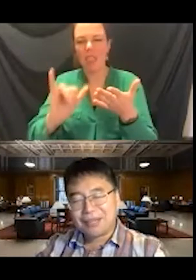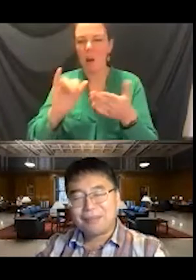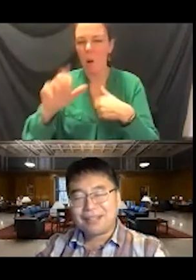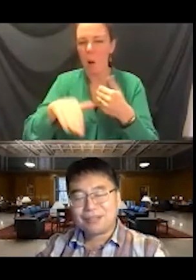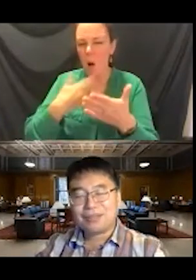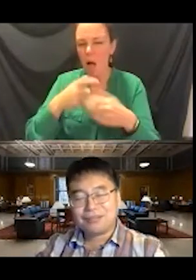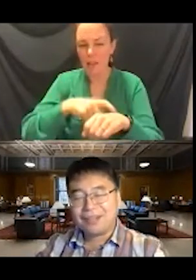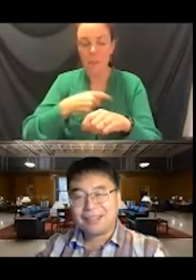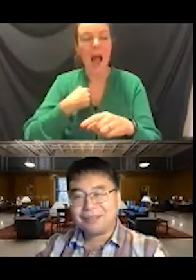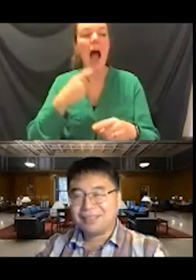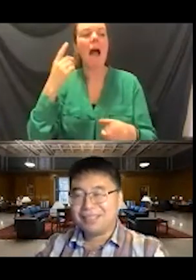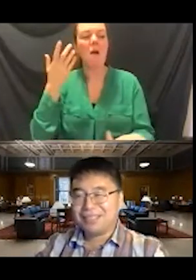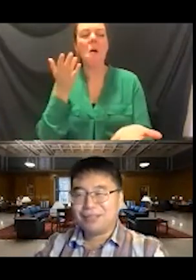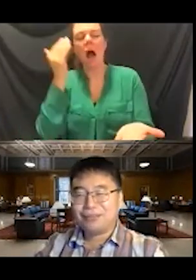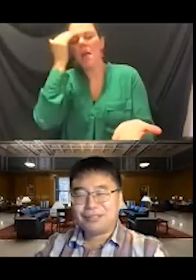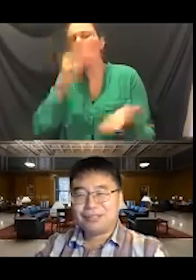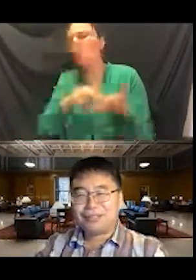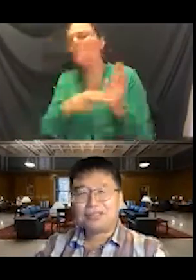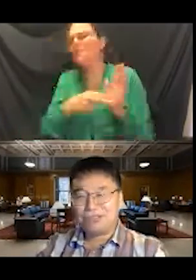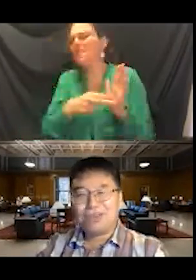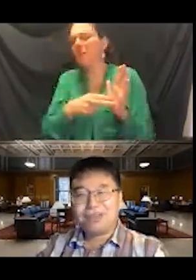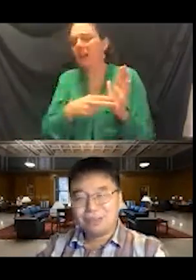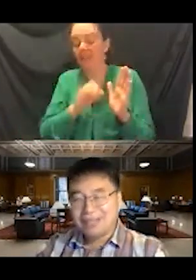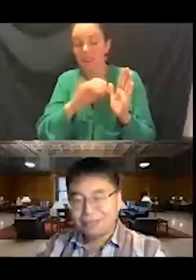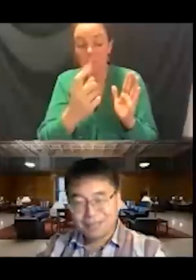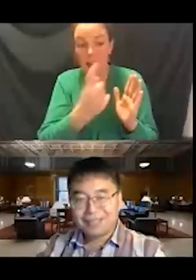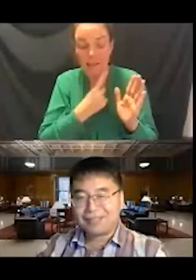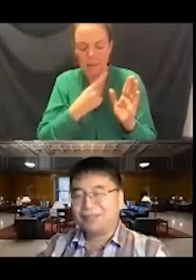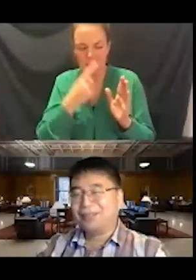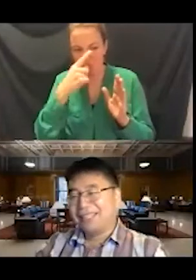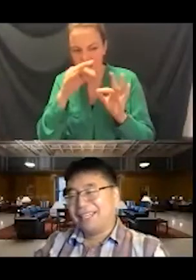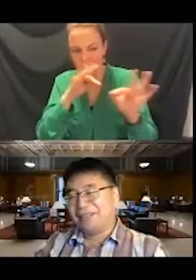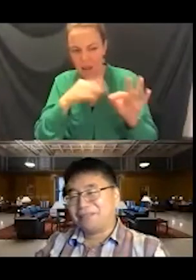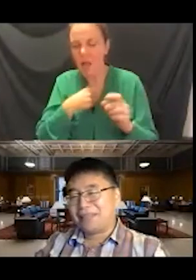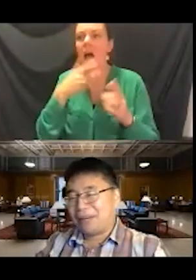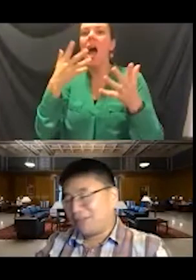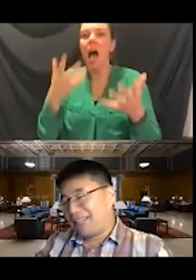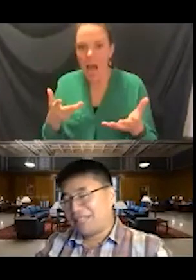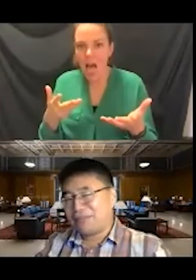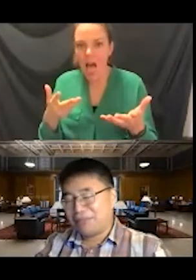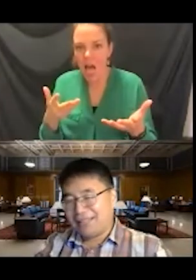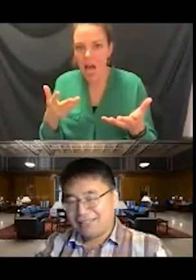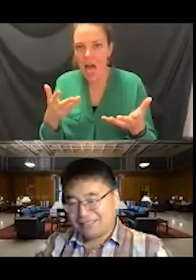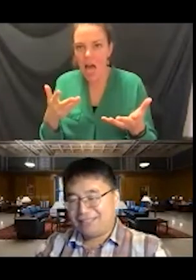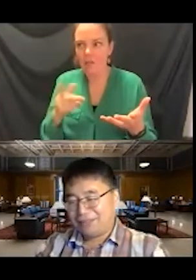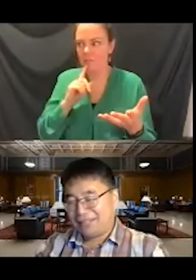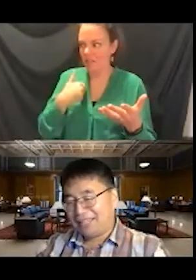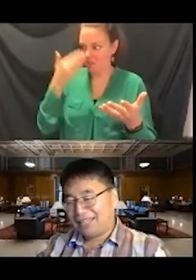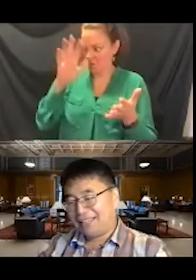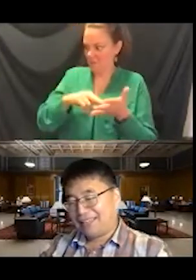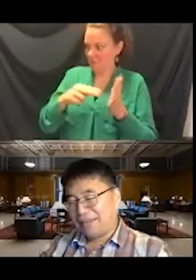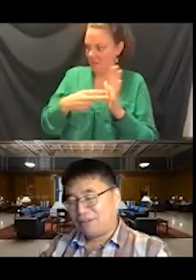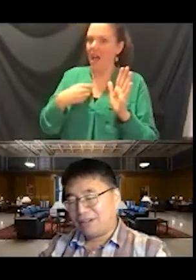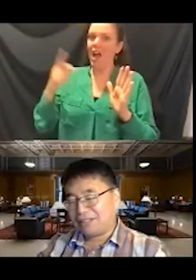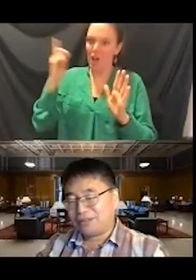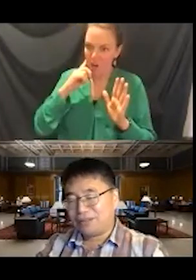actually think about it and try to define them, you're not sure what they mean really. So, and that was the case for me, at least when